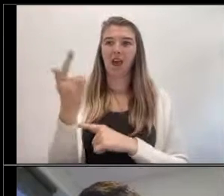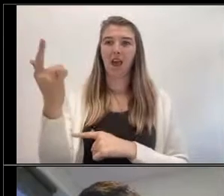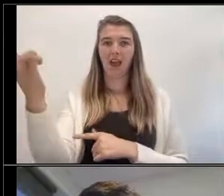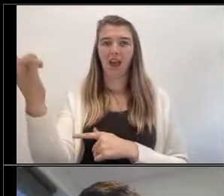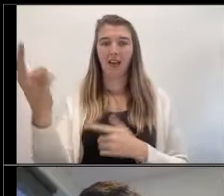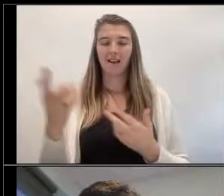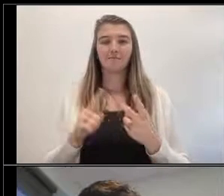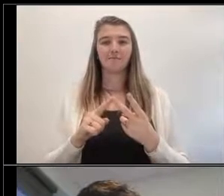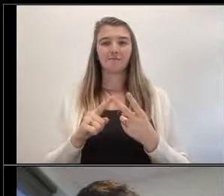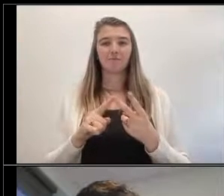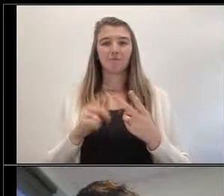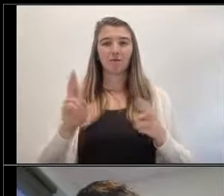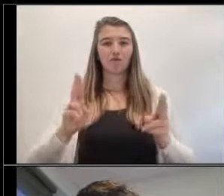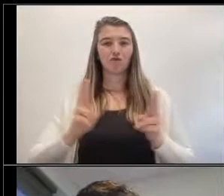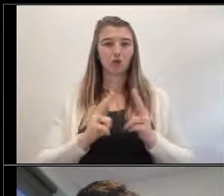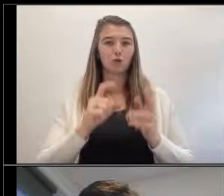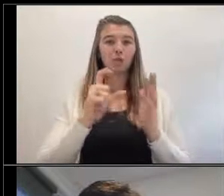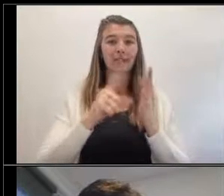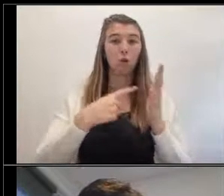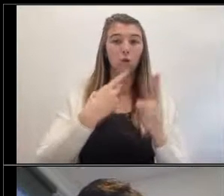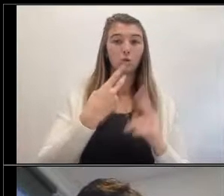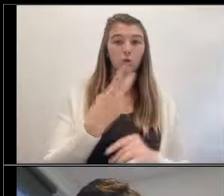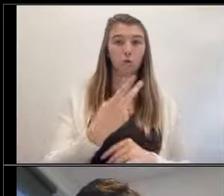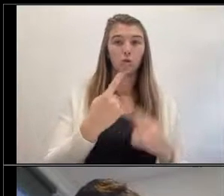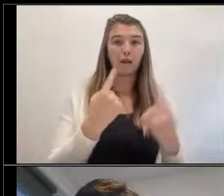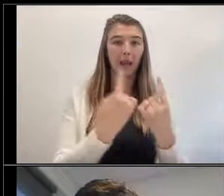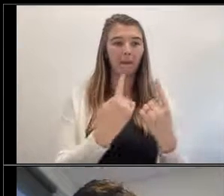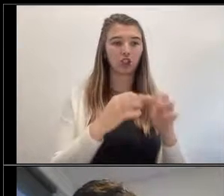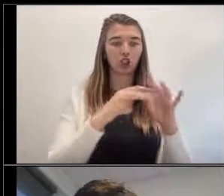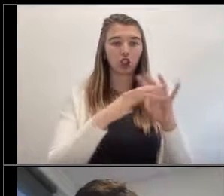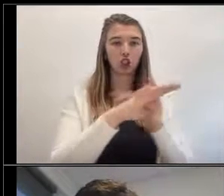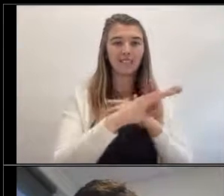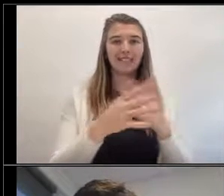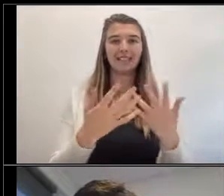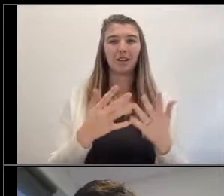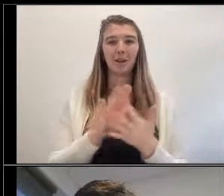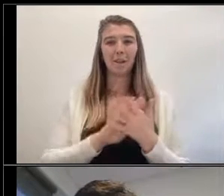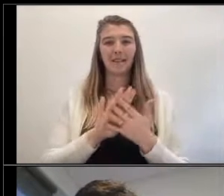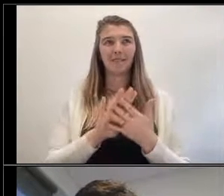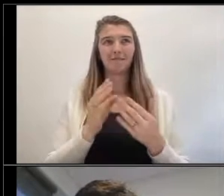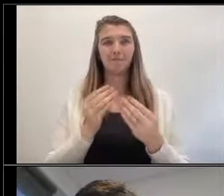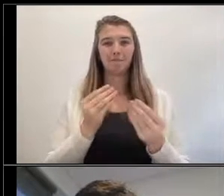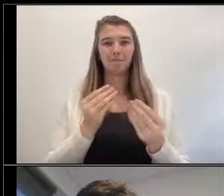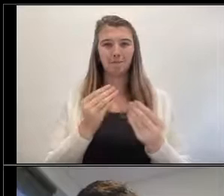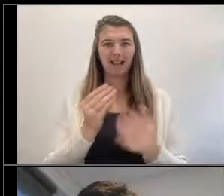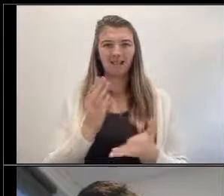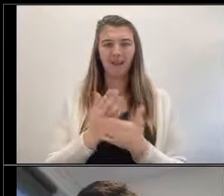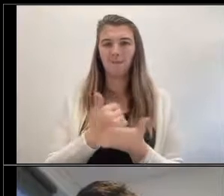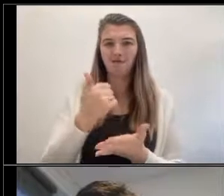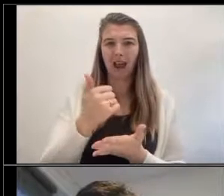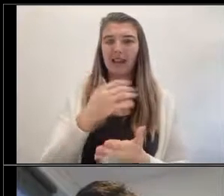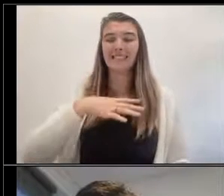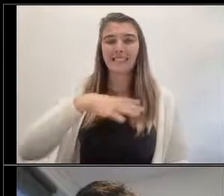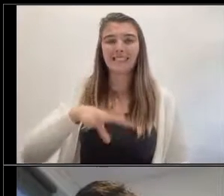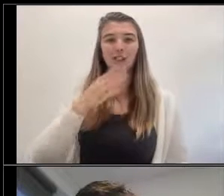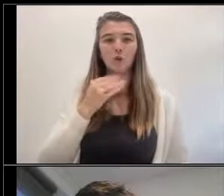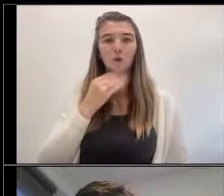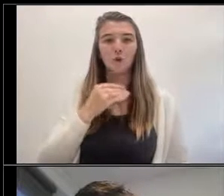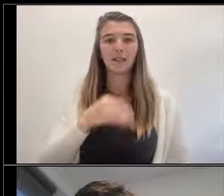reduce carbon dioxide emission by doing so. So plastic is great. We need to use it. And where there is no